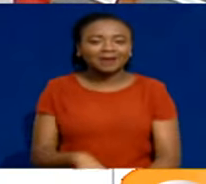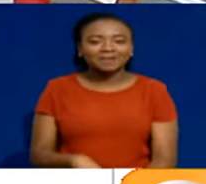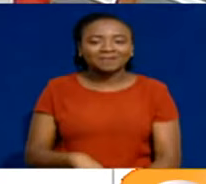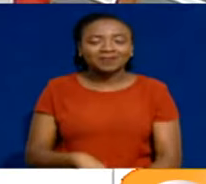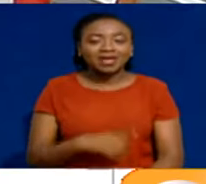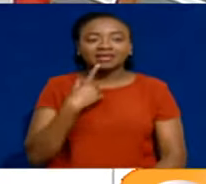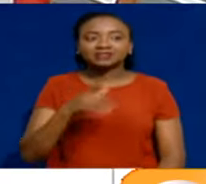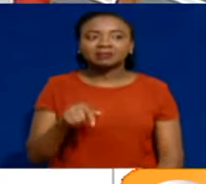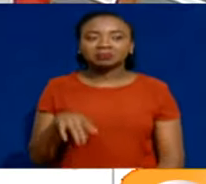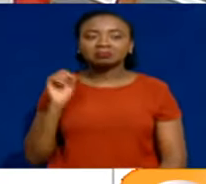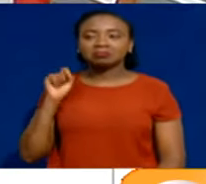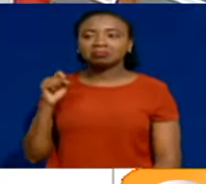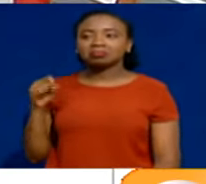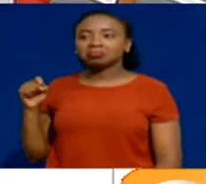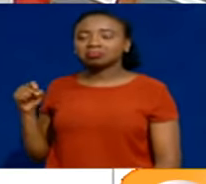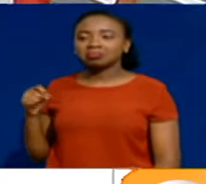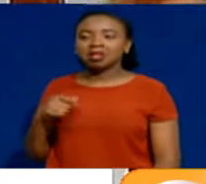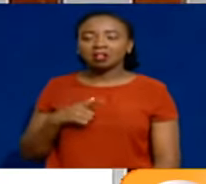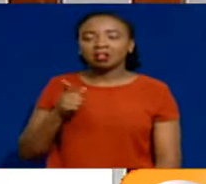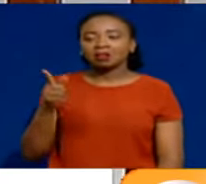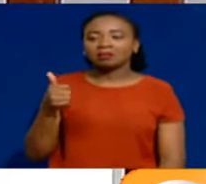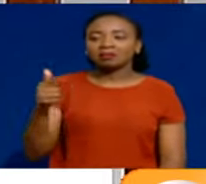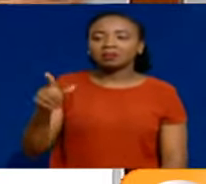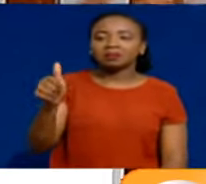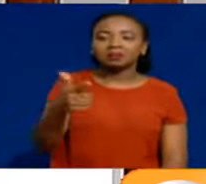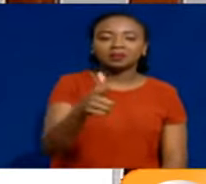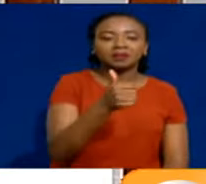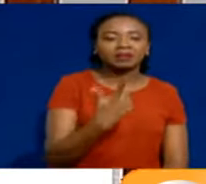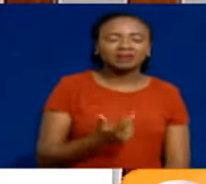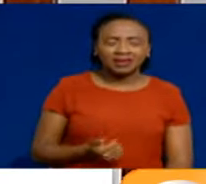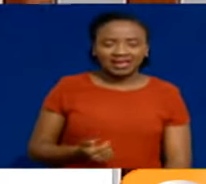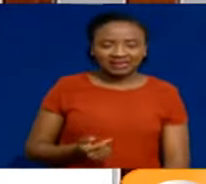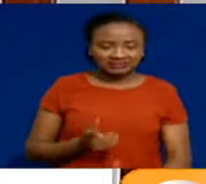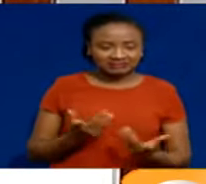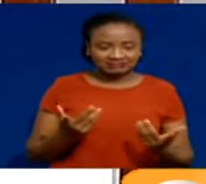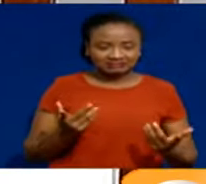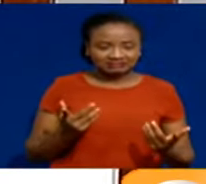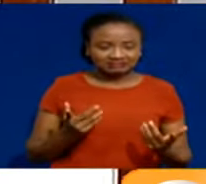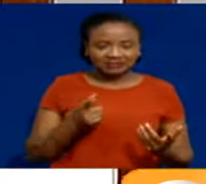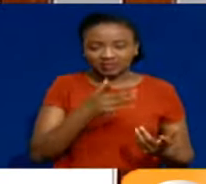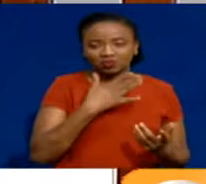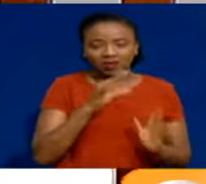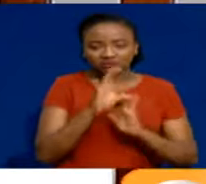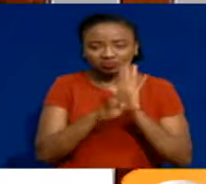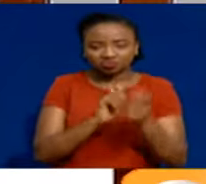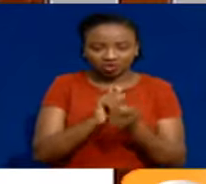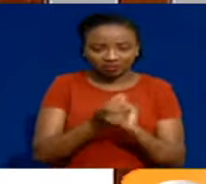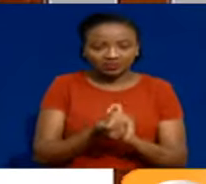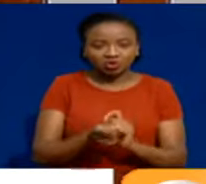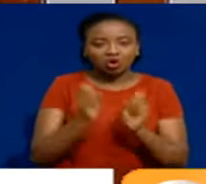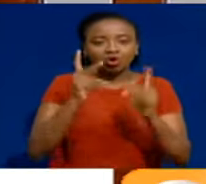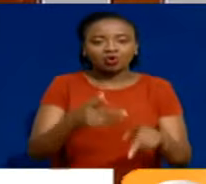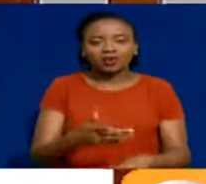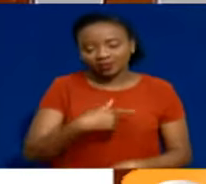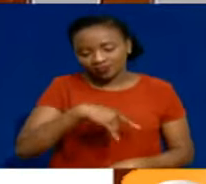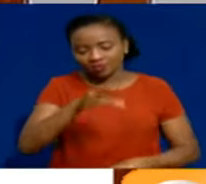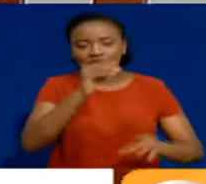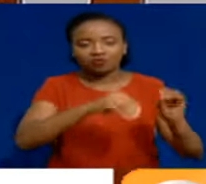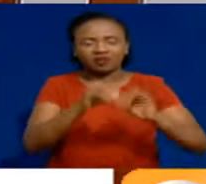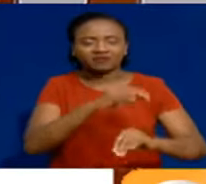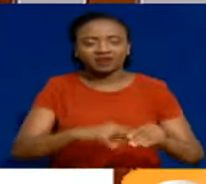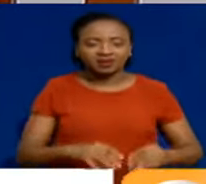and say yes. People like Atwoli, people like the rest, people like Jeff, they wanted amendments of constitution. Now let's go for a